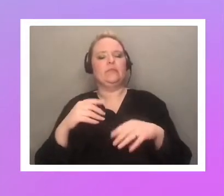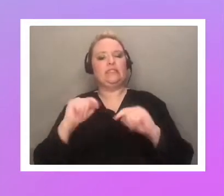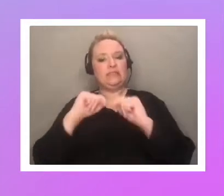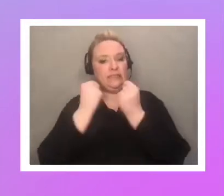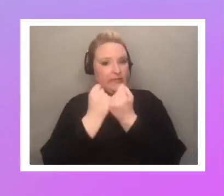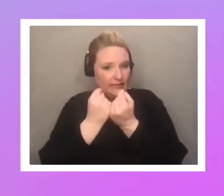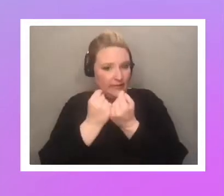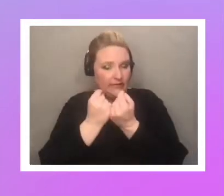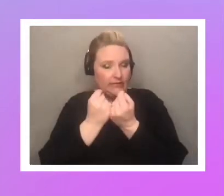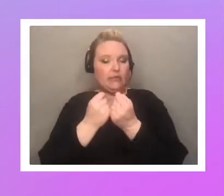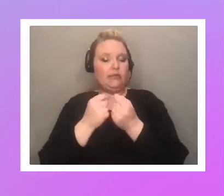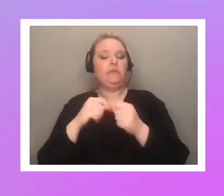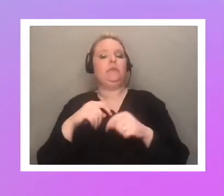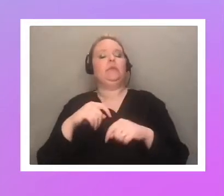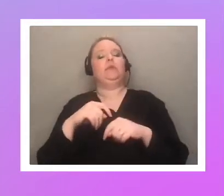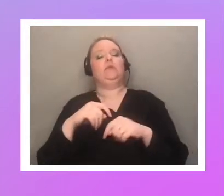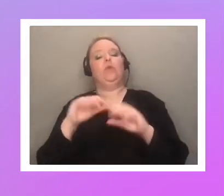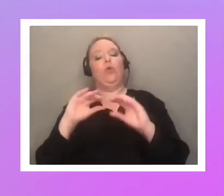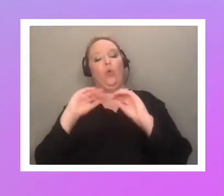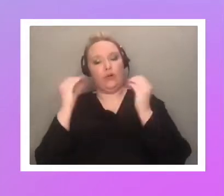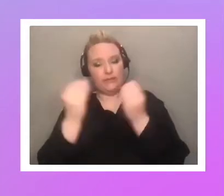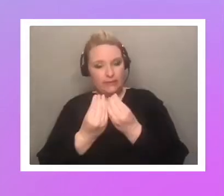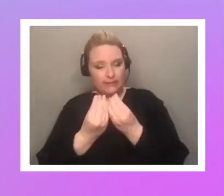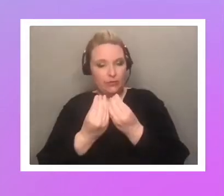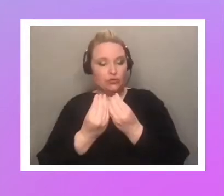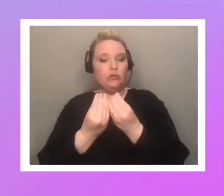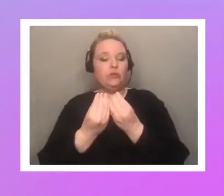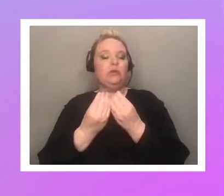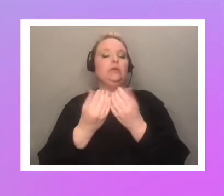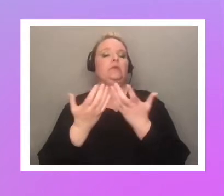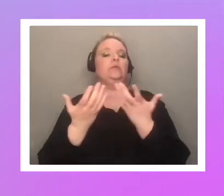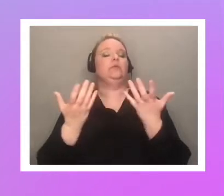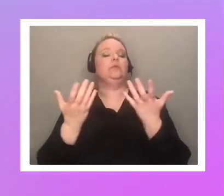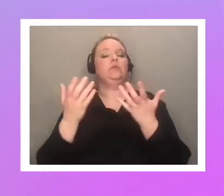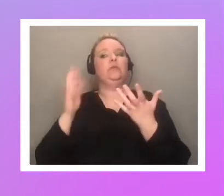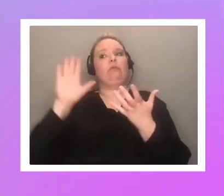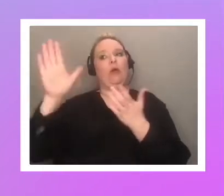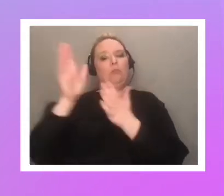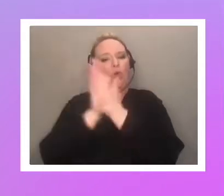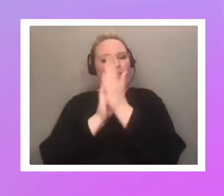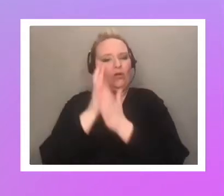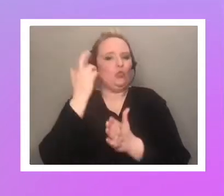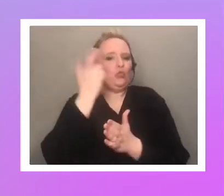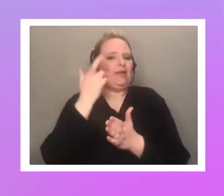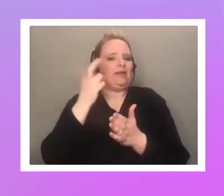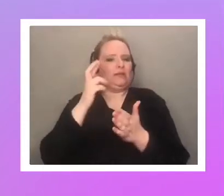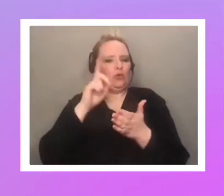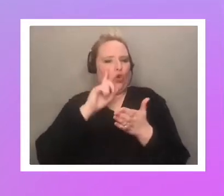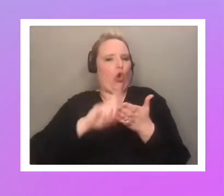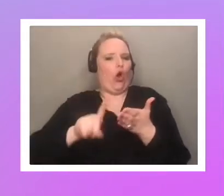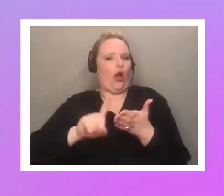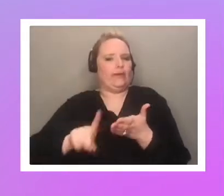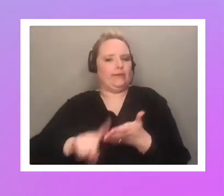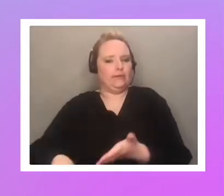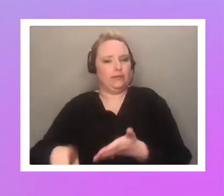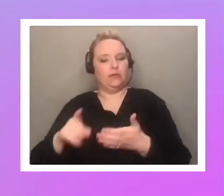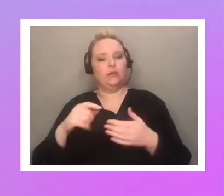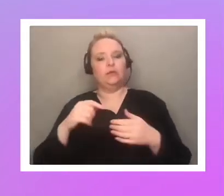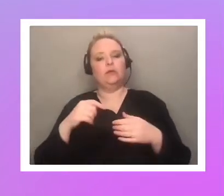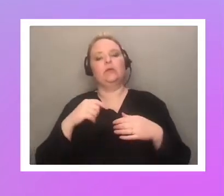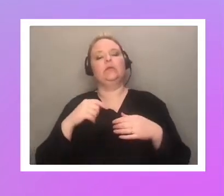team and your organization and the motivation of why the audit was conducted. But this